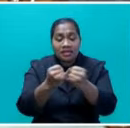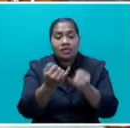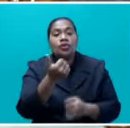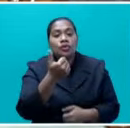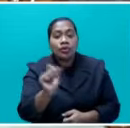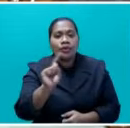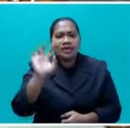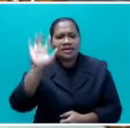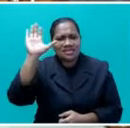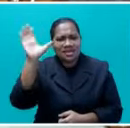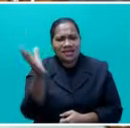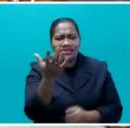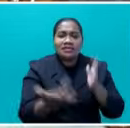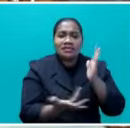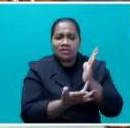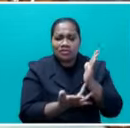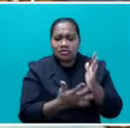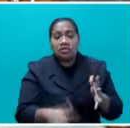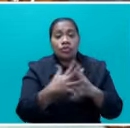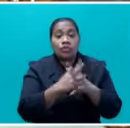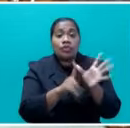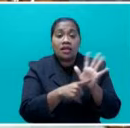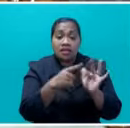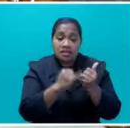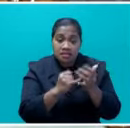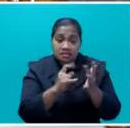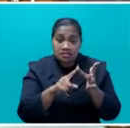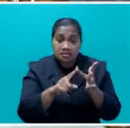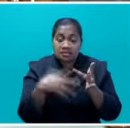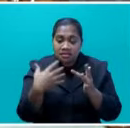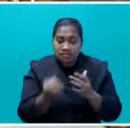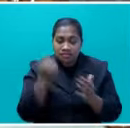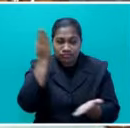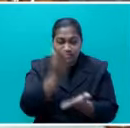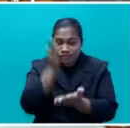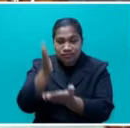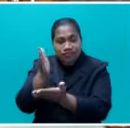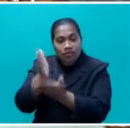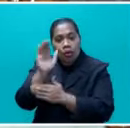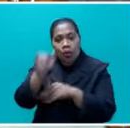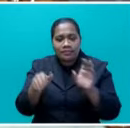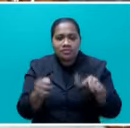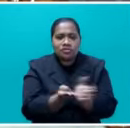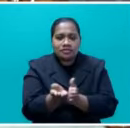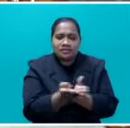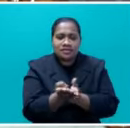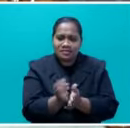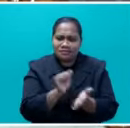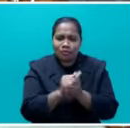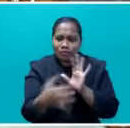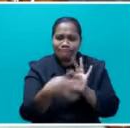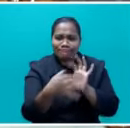technology. The Wireless satellite-based direct-to-home service provides 100% coverage. This means that the Wireless